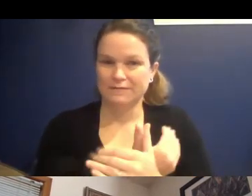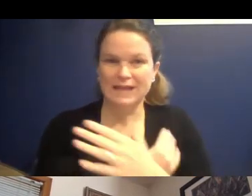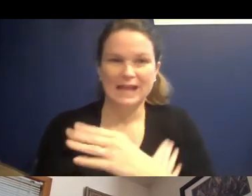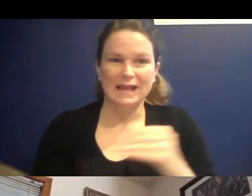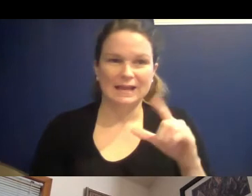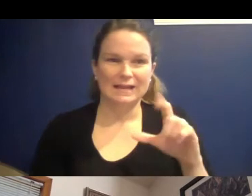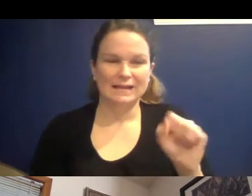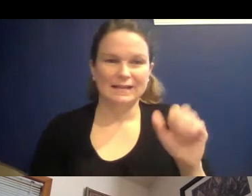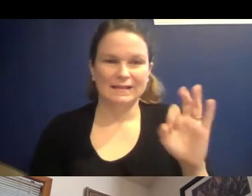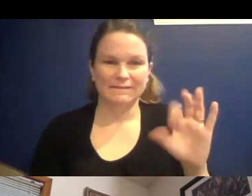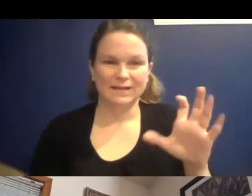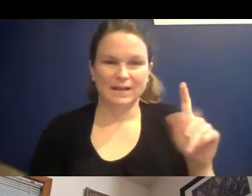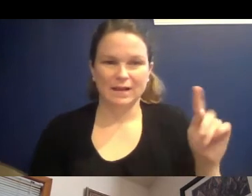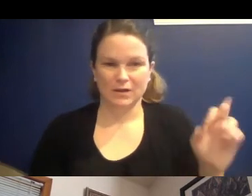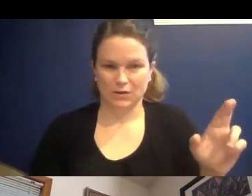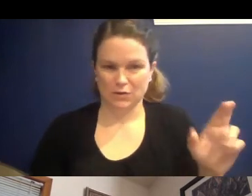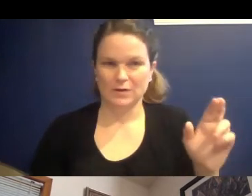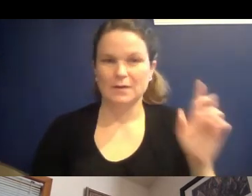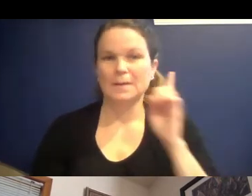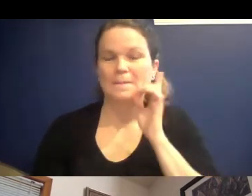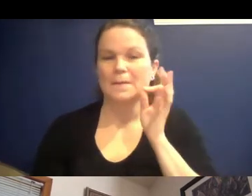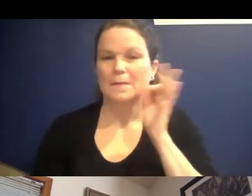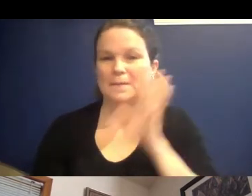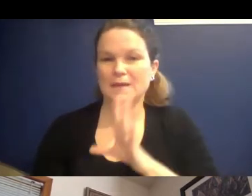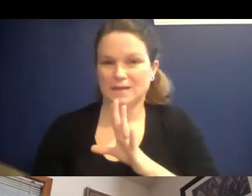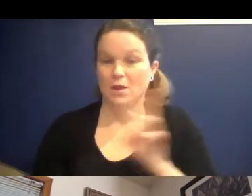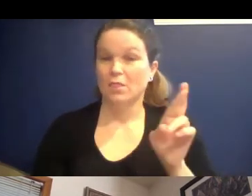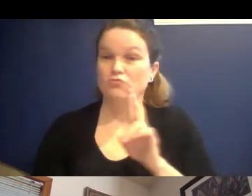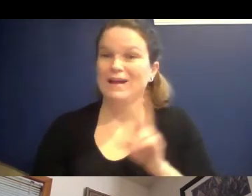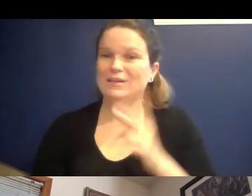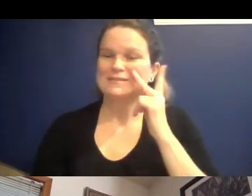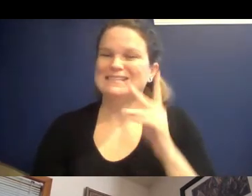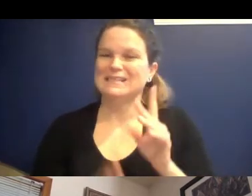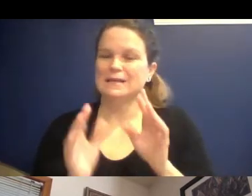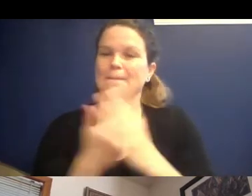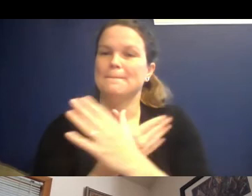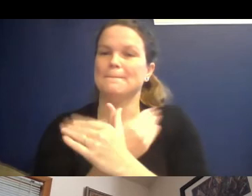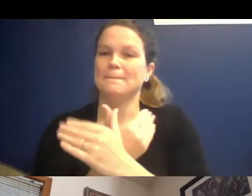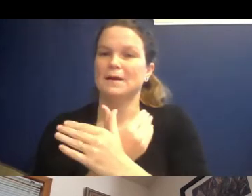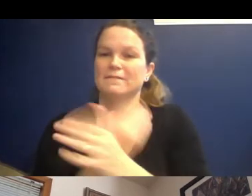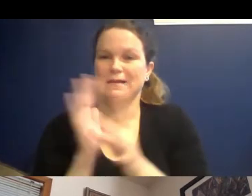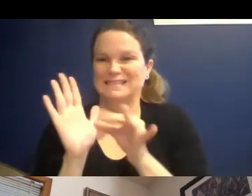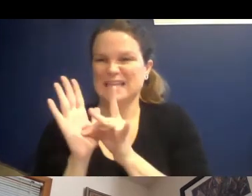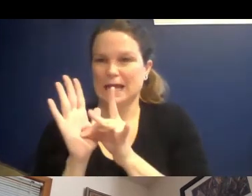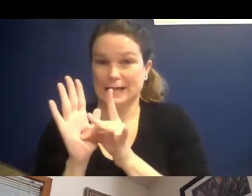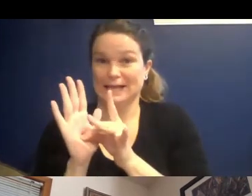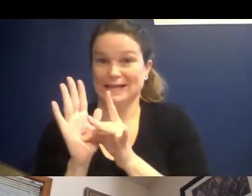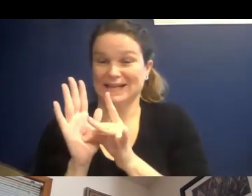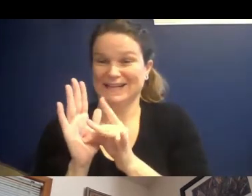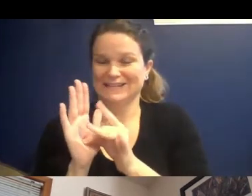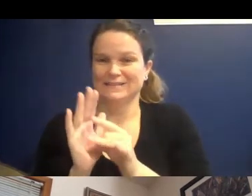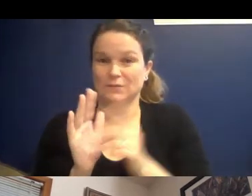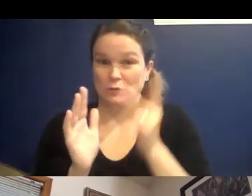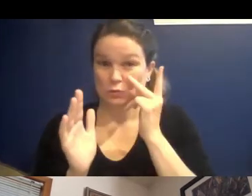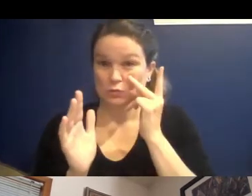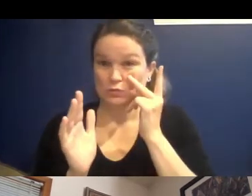left. On the right is a tagged monarch butterfly on Tithonia. You can see how it can land